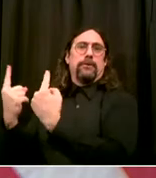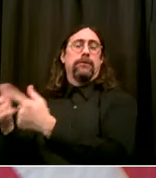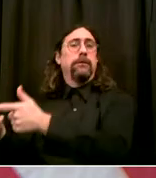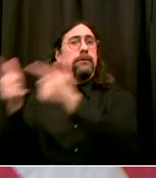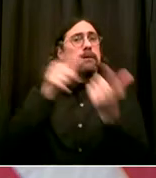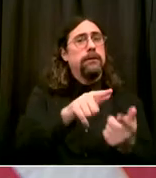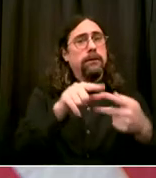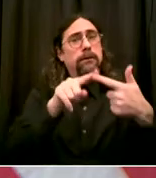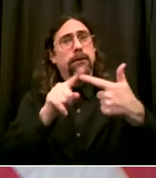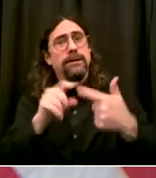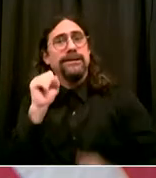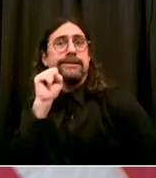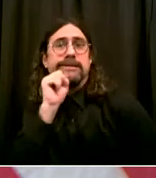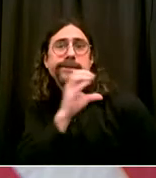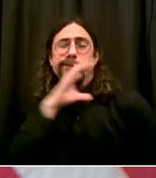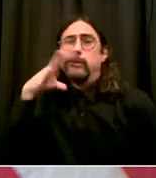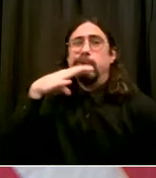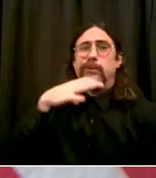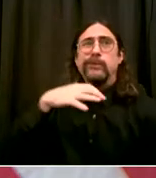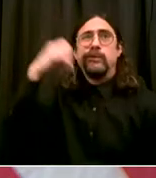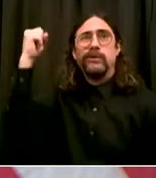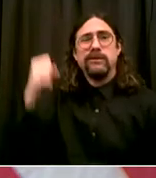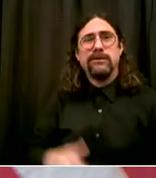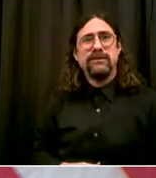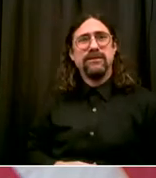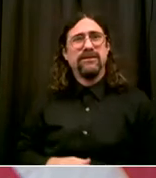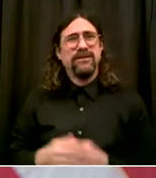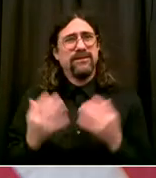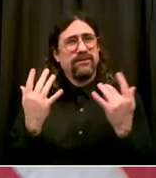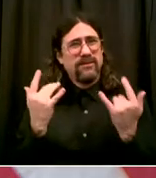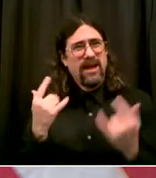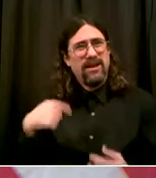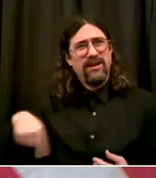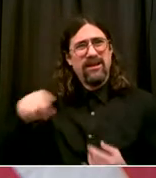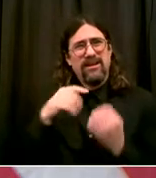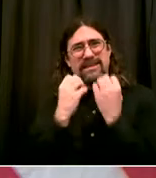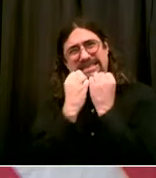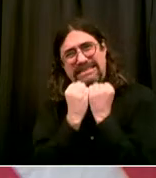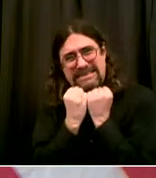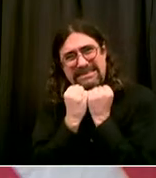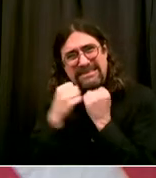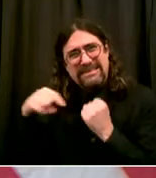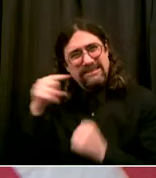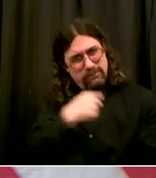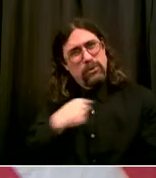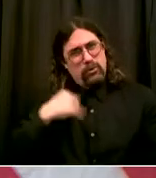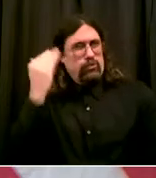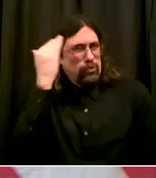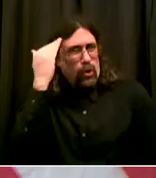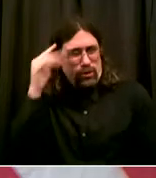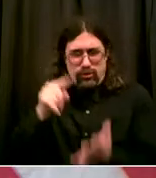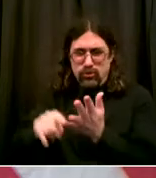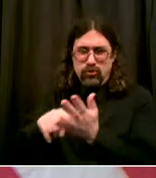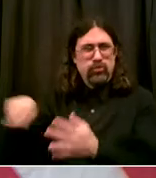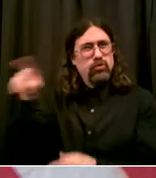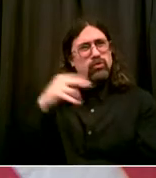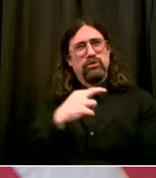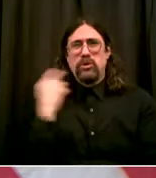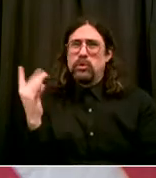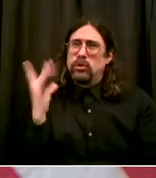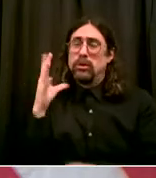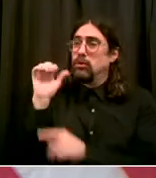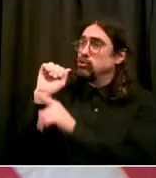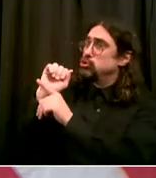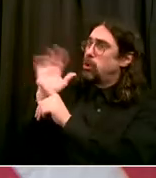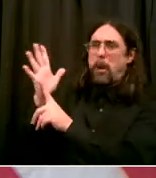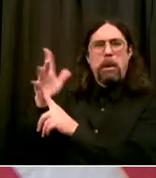to eligibility screening, which of course will be sure to follow. And that will, you know, become more important as